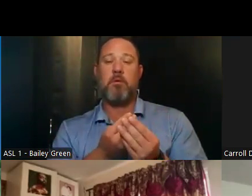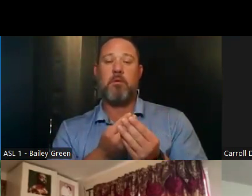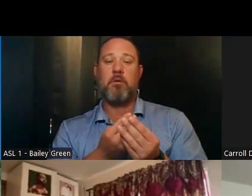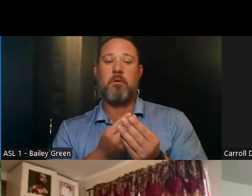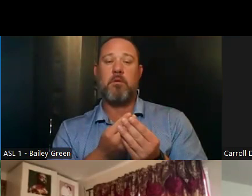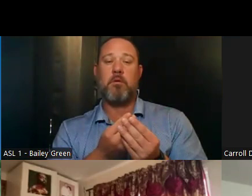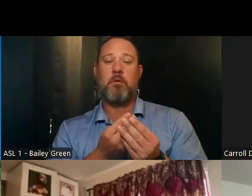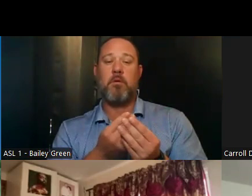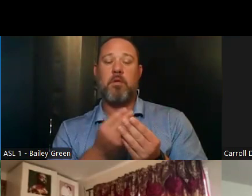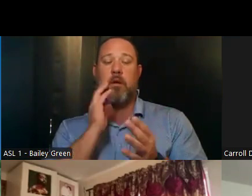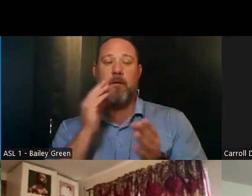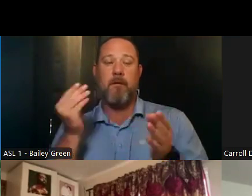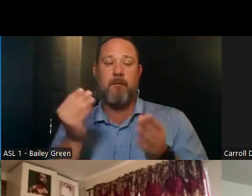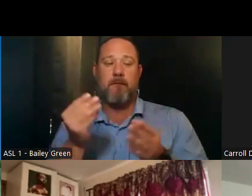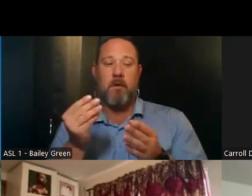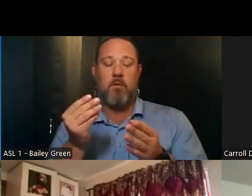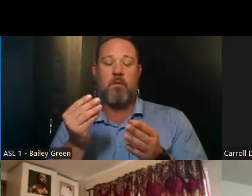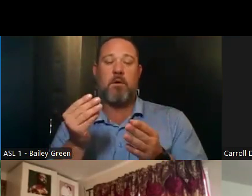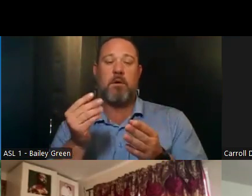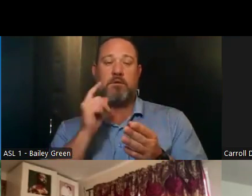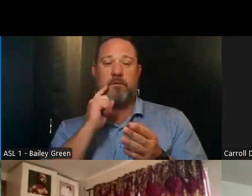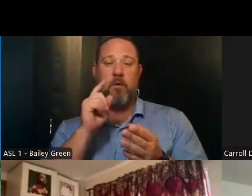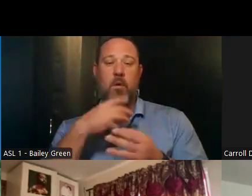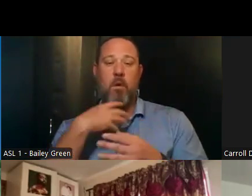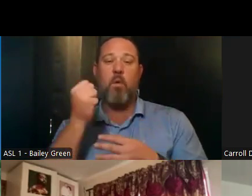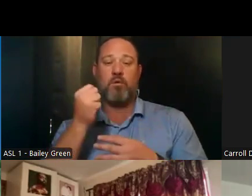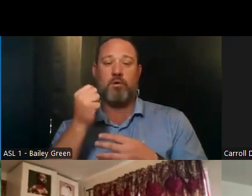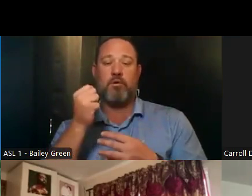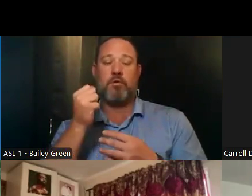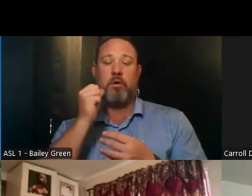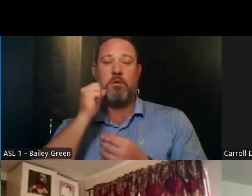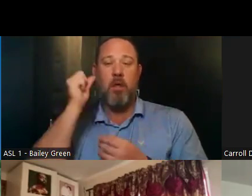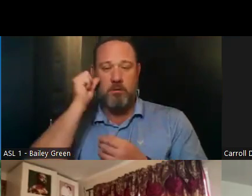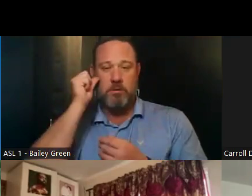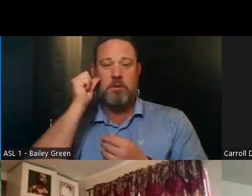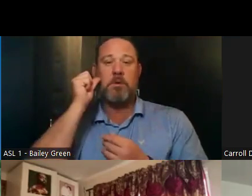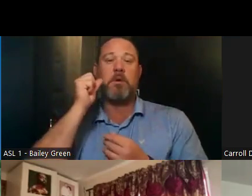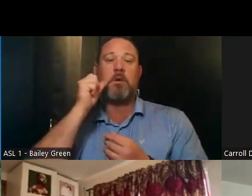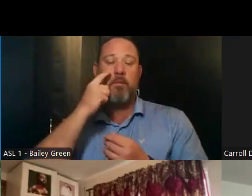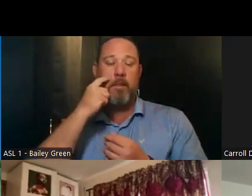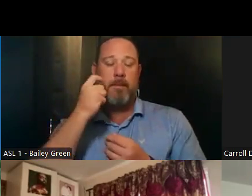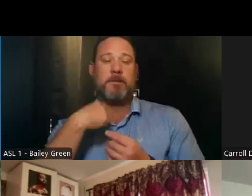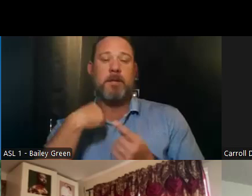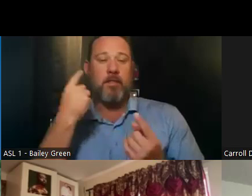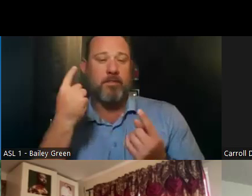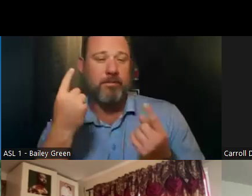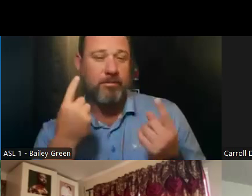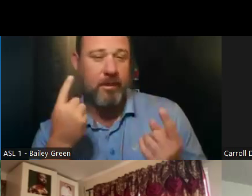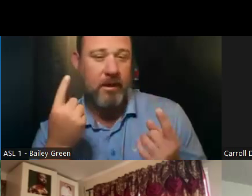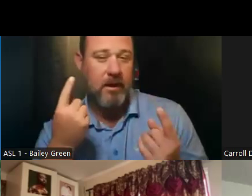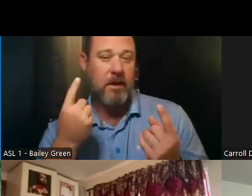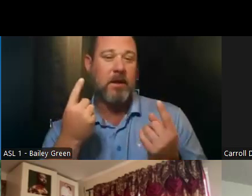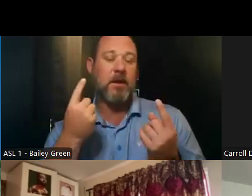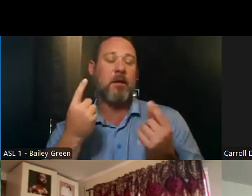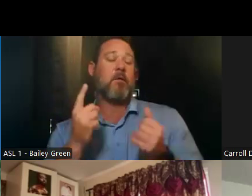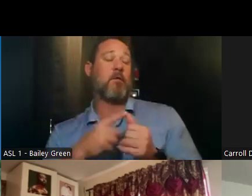the focus for older adults. Because I think sometimes, because there's first